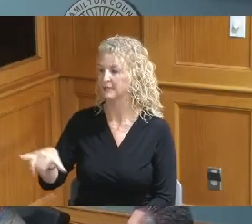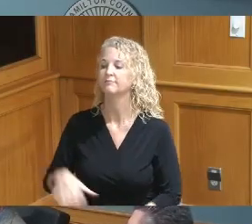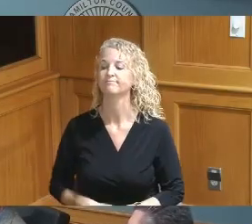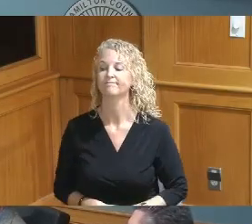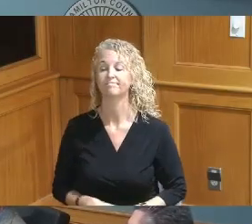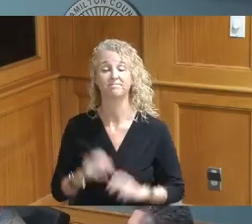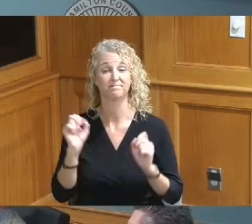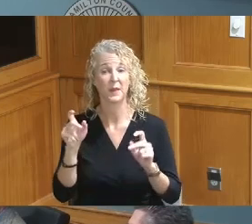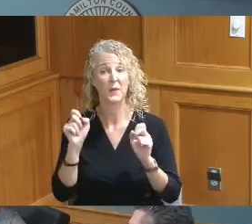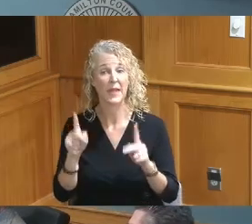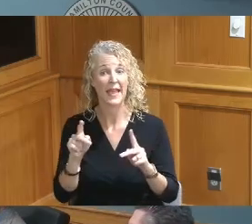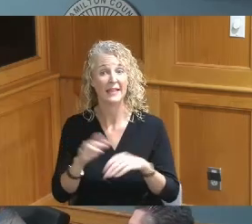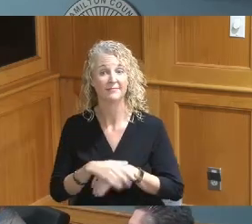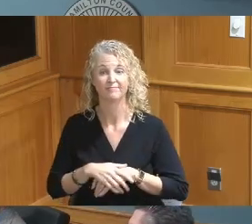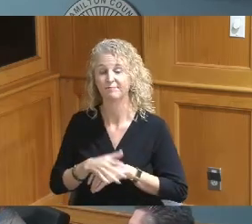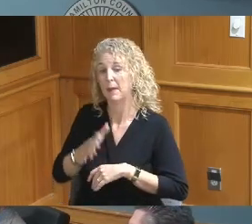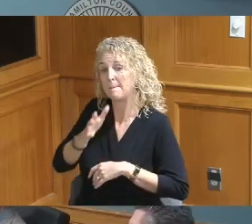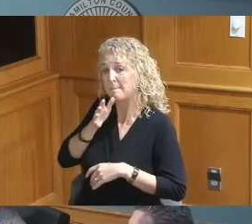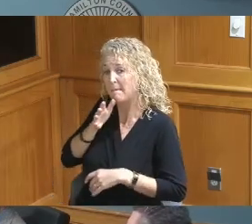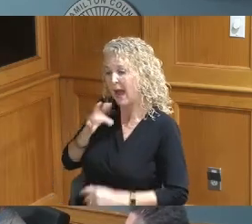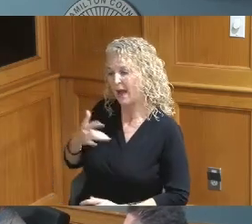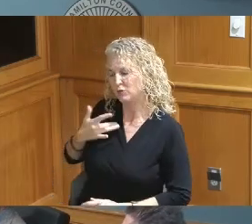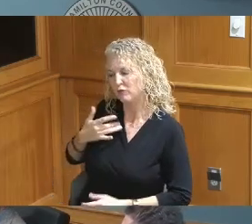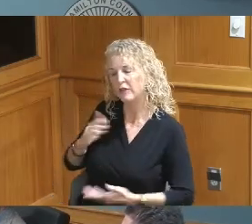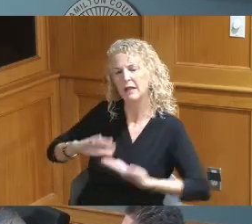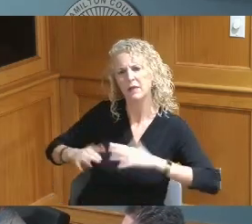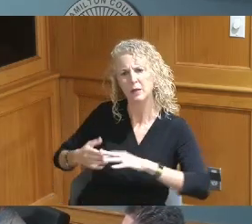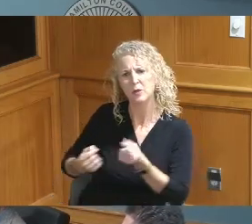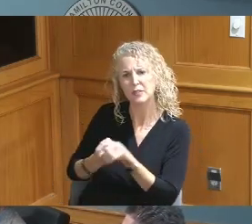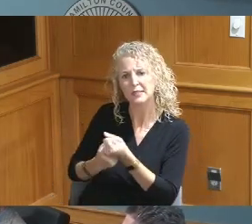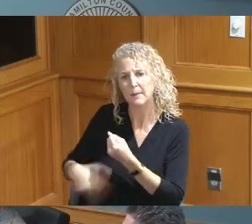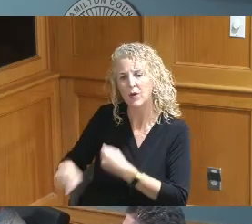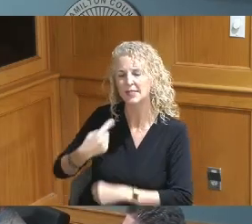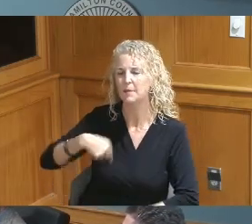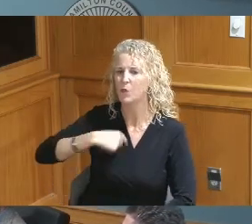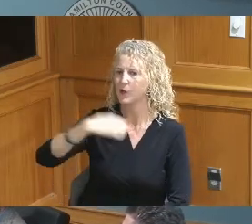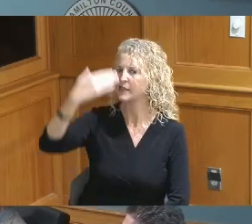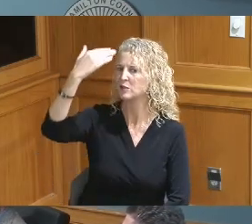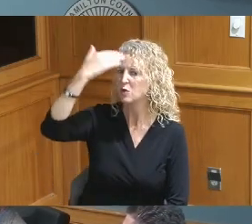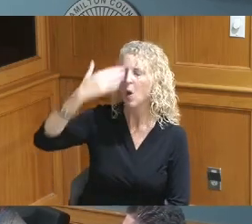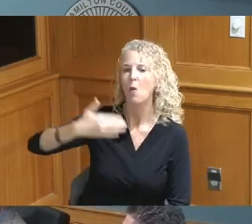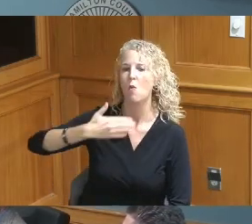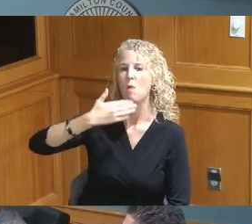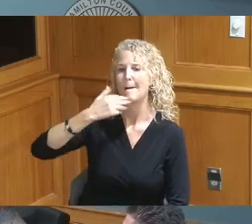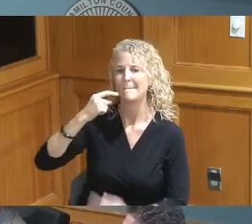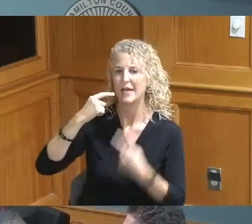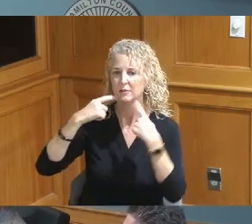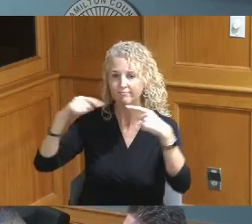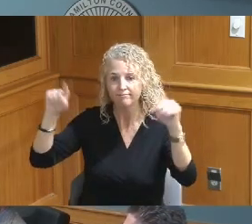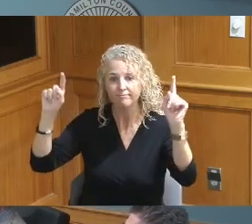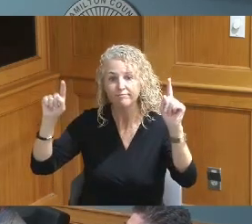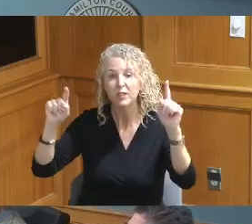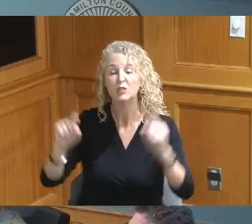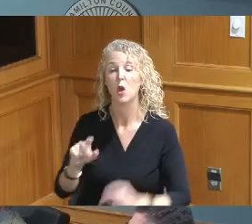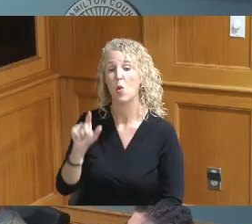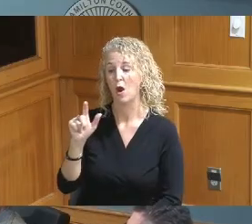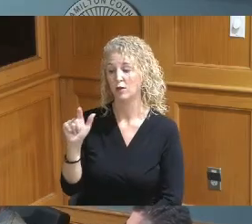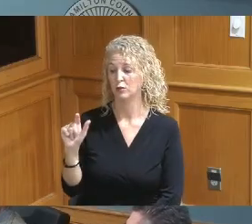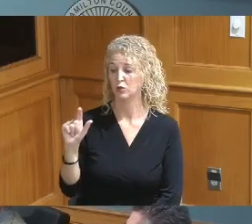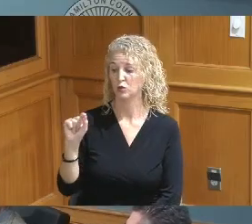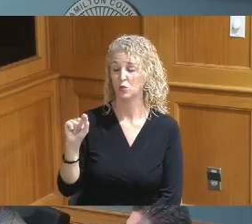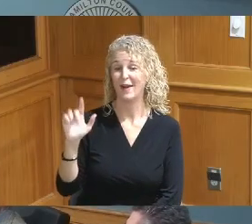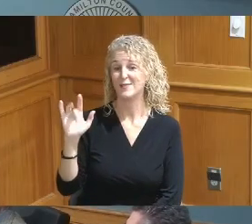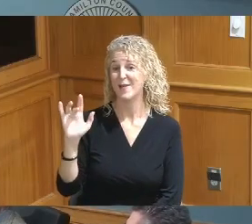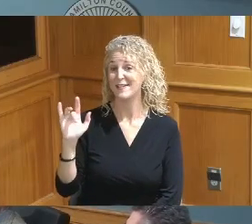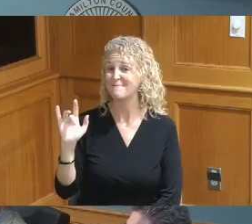All right. Moms who feel supported by their community have better outcomes. Our 2025 champion for healthy families is